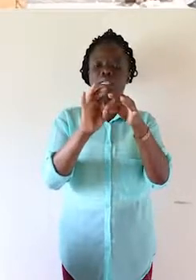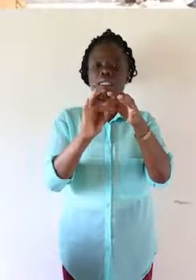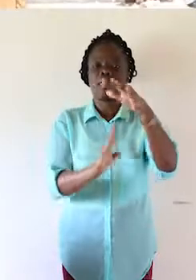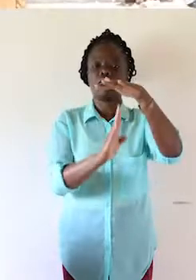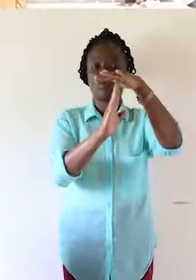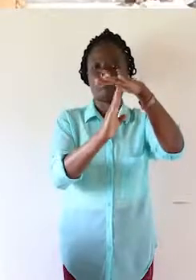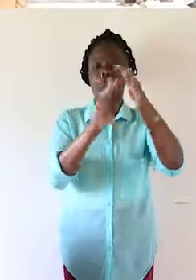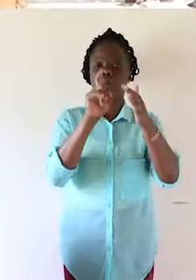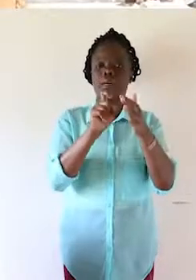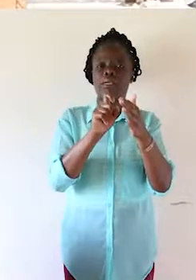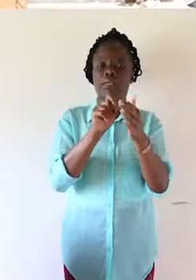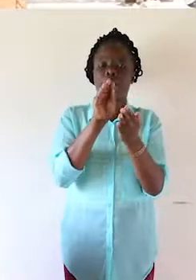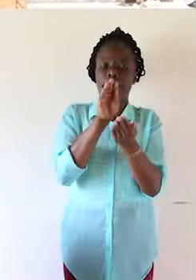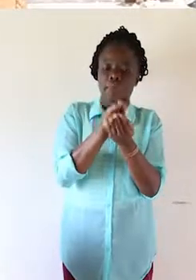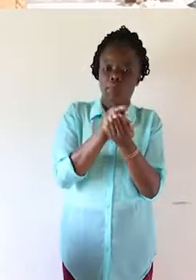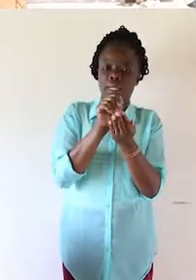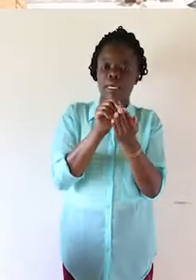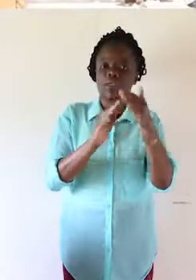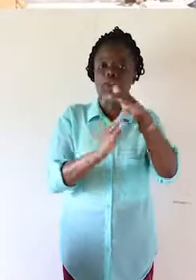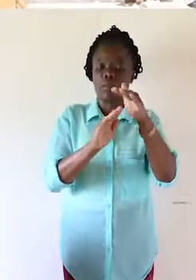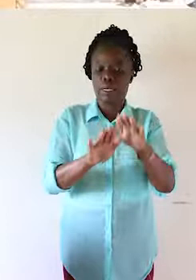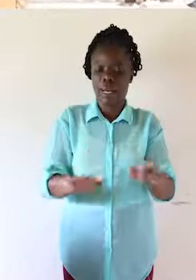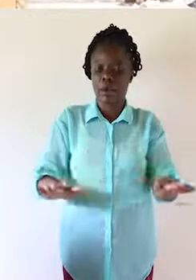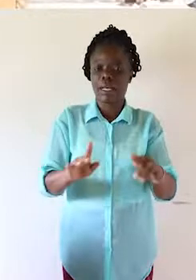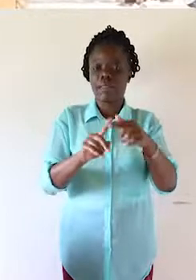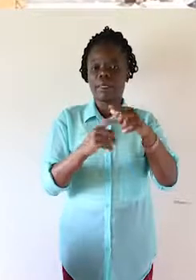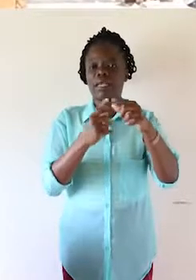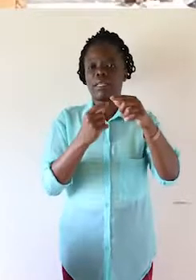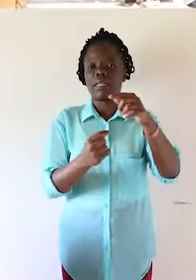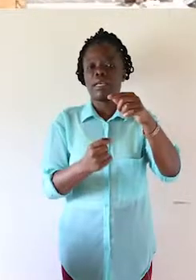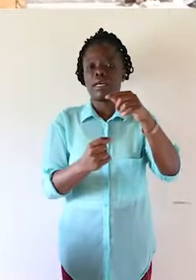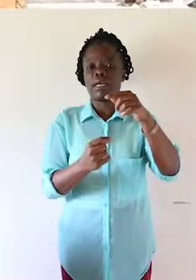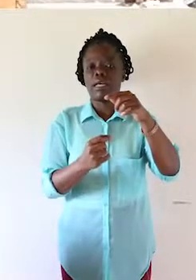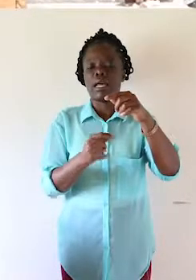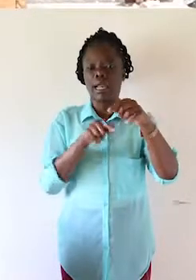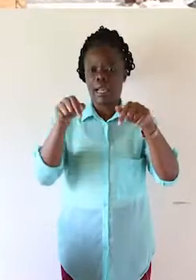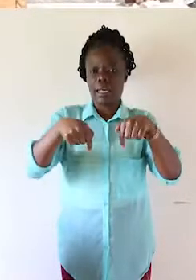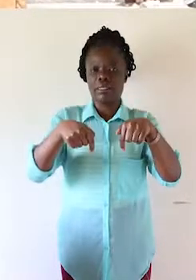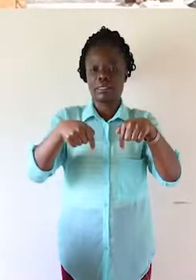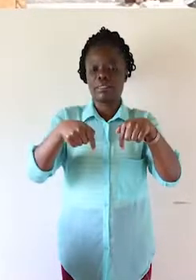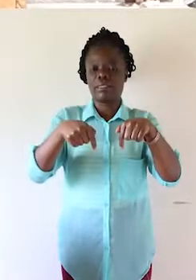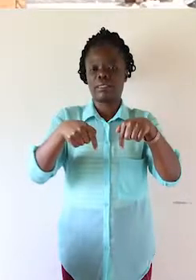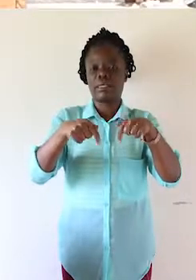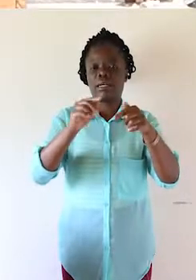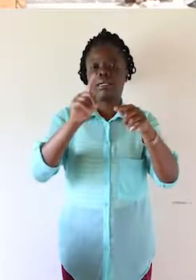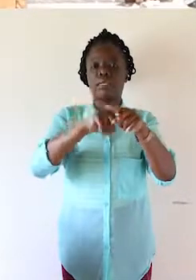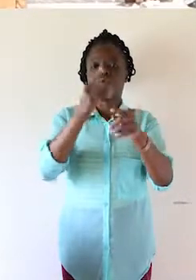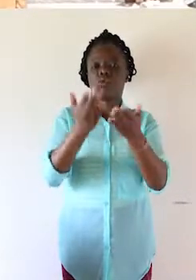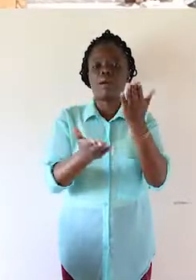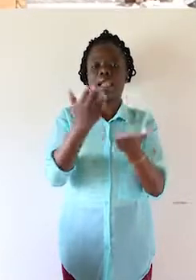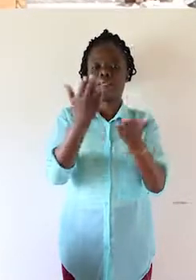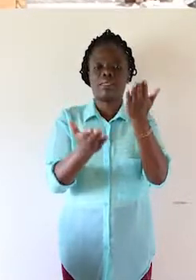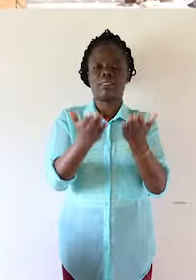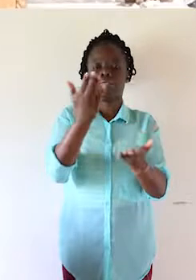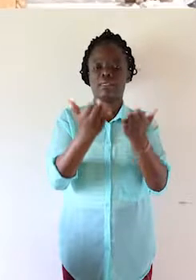fit the top, you first of all put the top down, then you put the legs on top, and then you balance it.